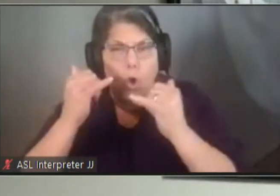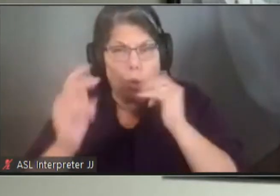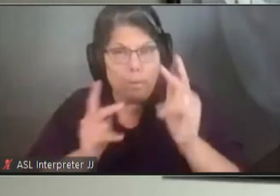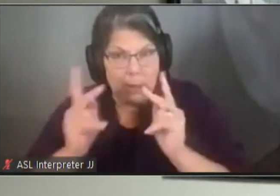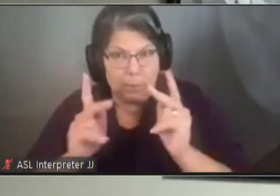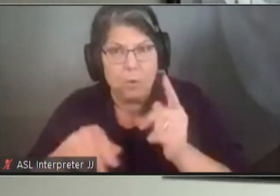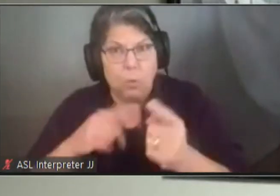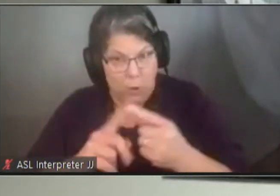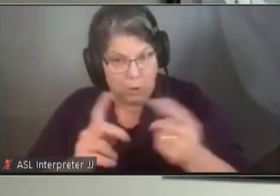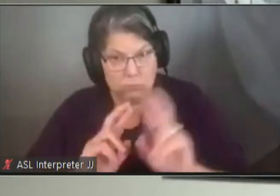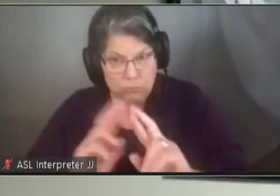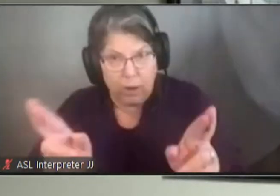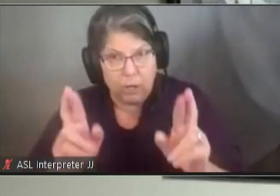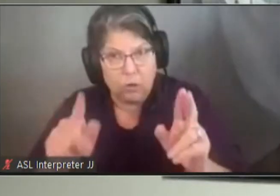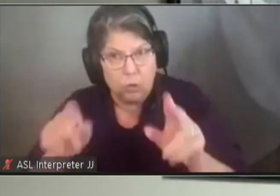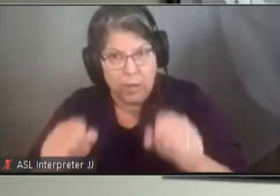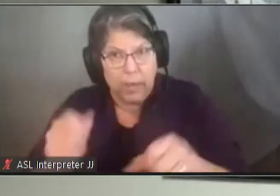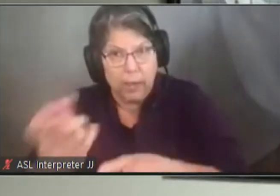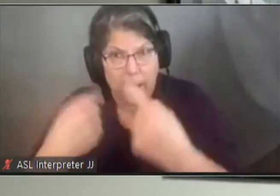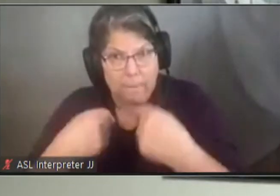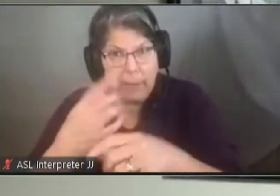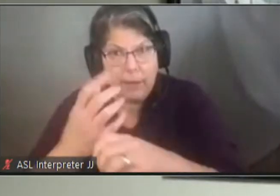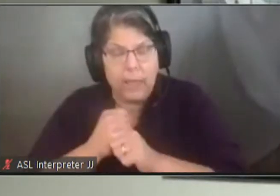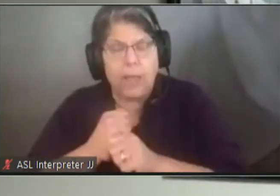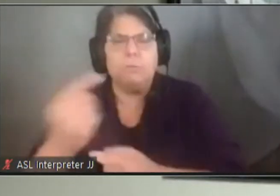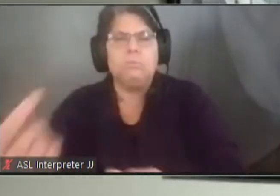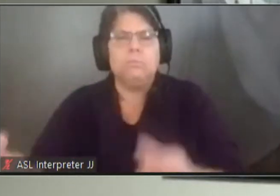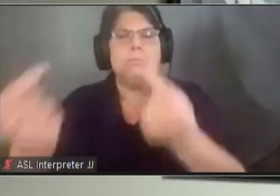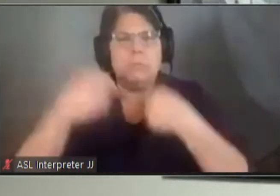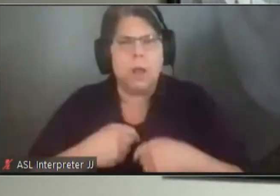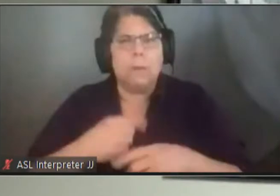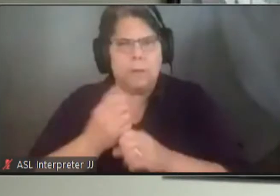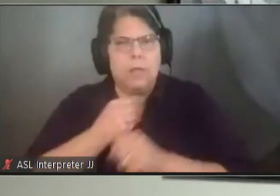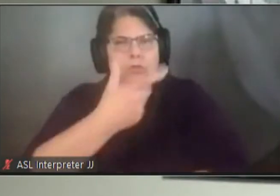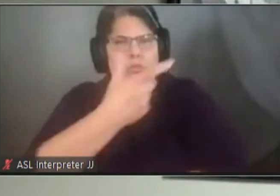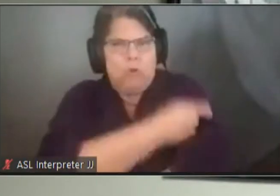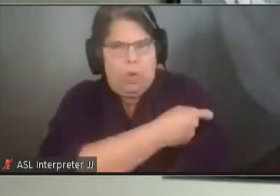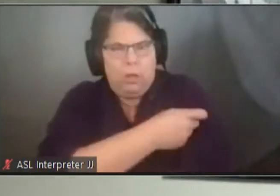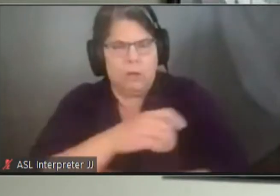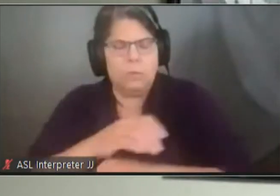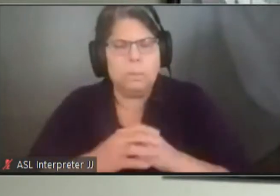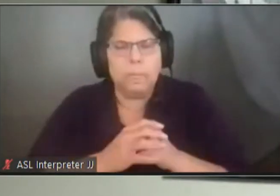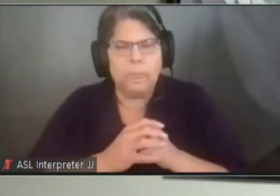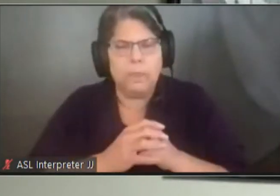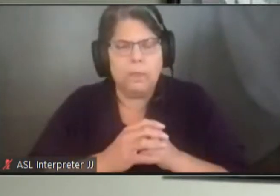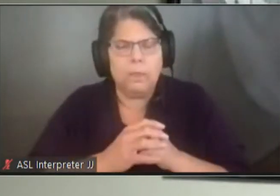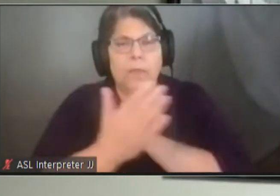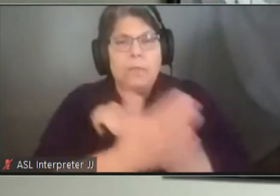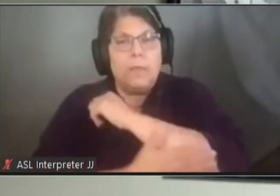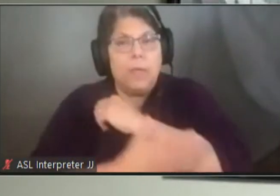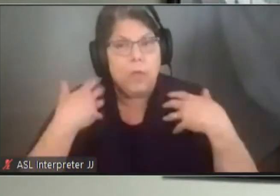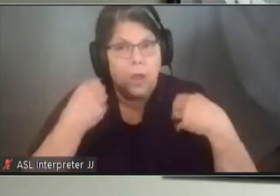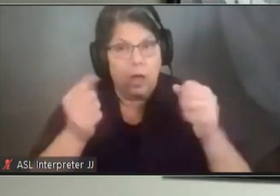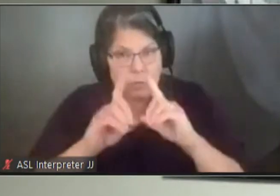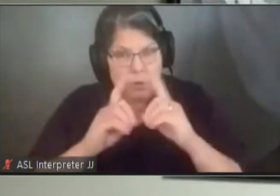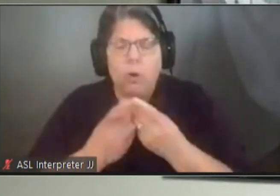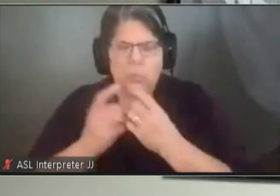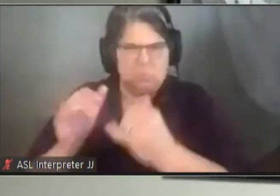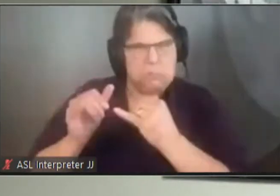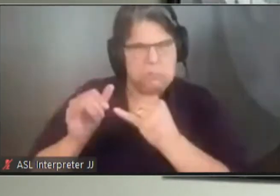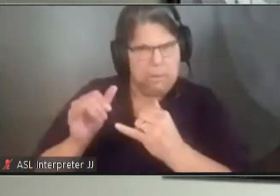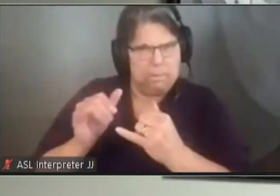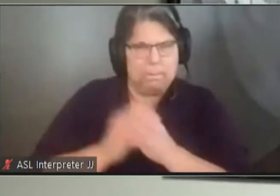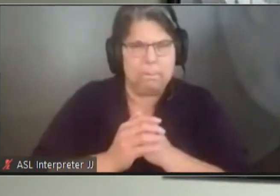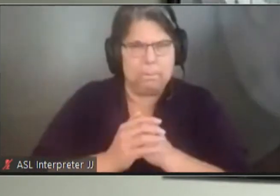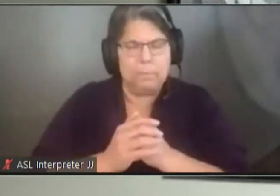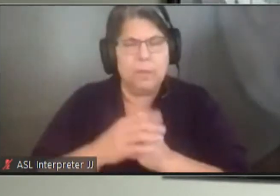work and having them come in. And the county health department is doing the same. Deputy